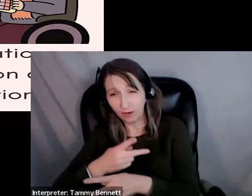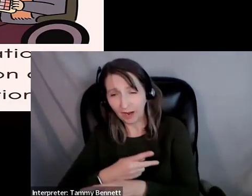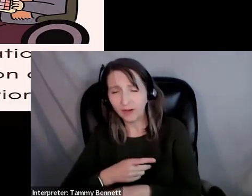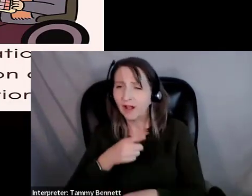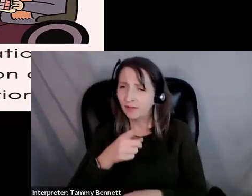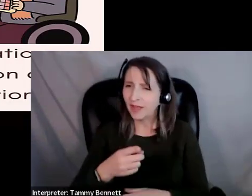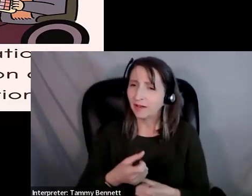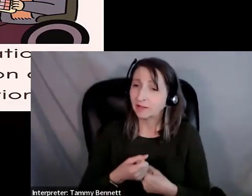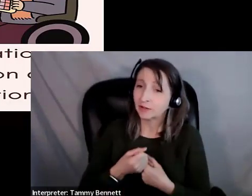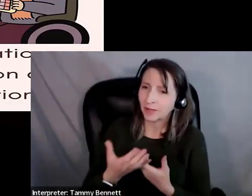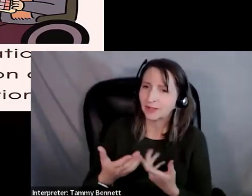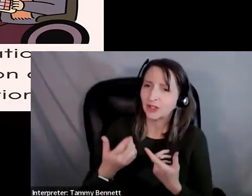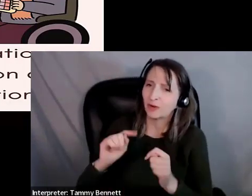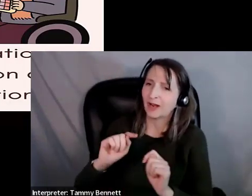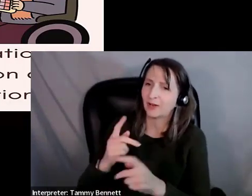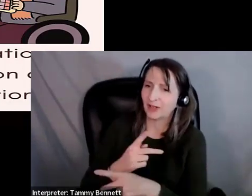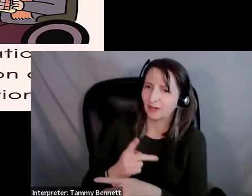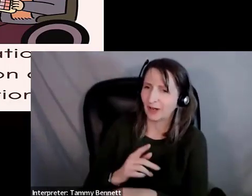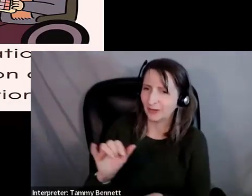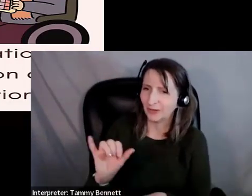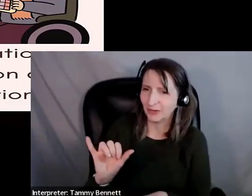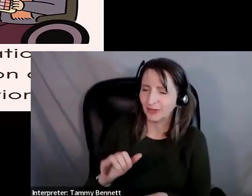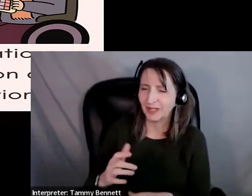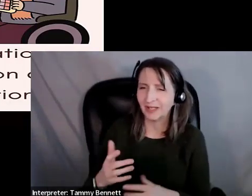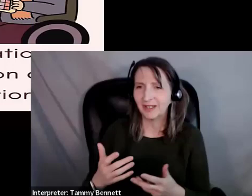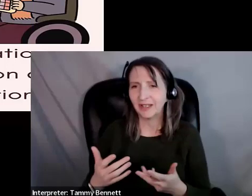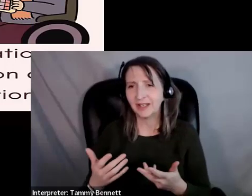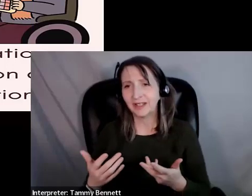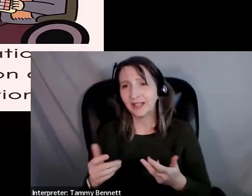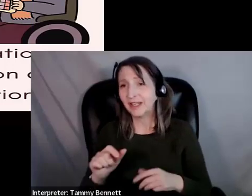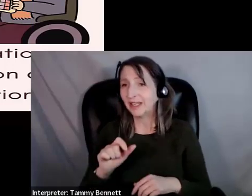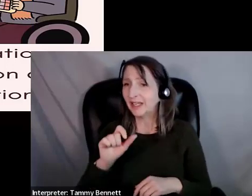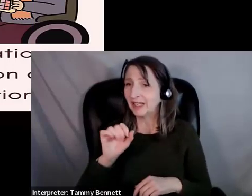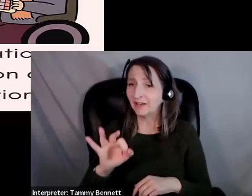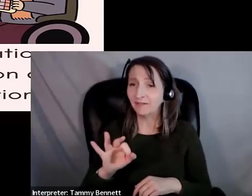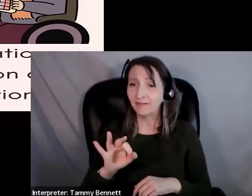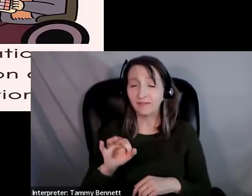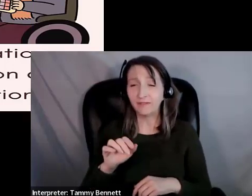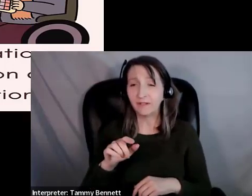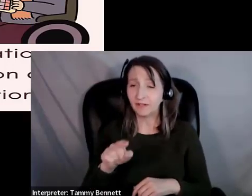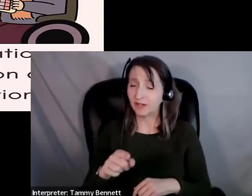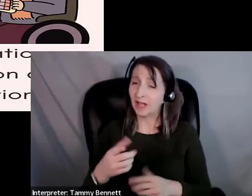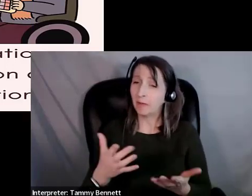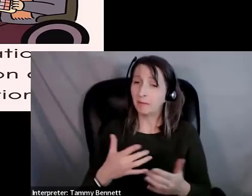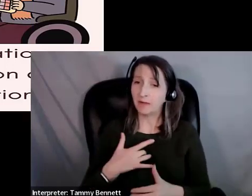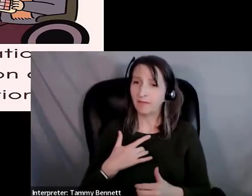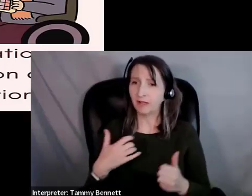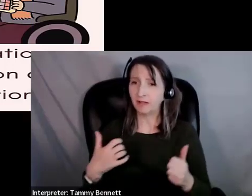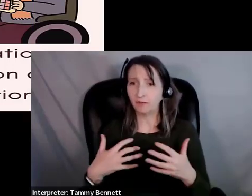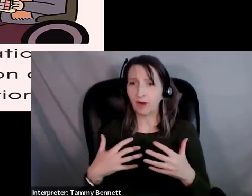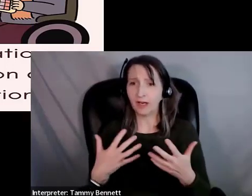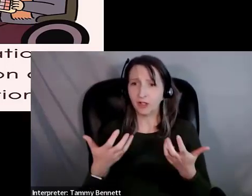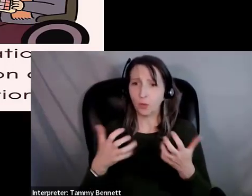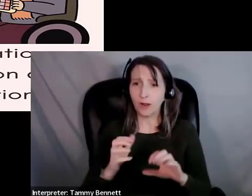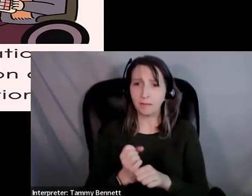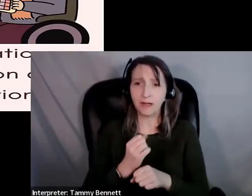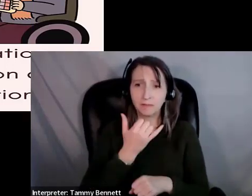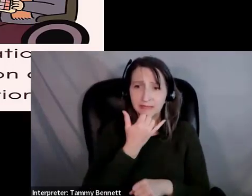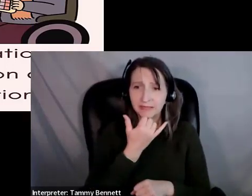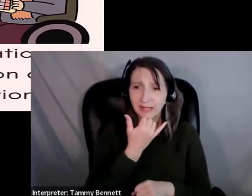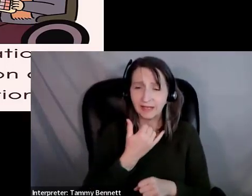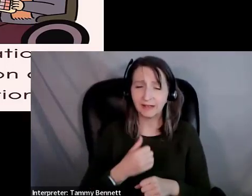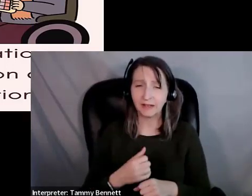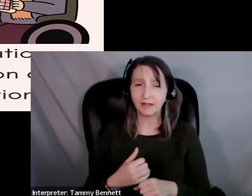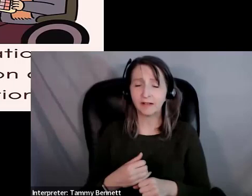feel like that there is this harsh demand or that, you know, if it's okay, if they're going to be there, just don't want to be wrong. They don't want you to still not understand what they're trying to communicate.